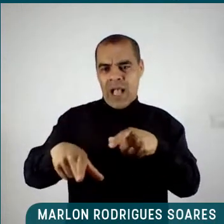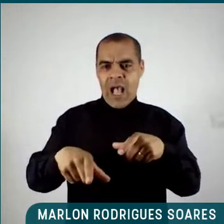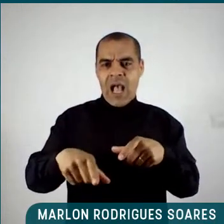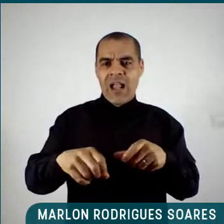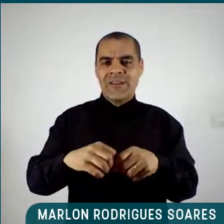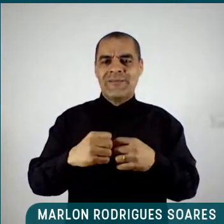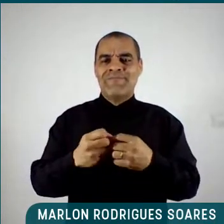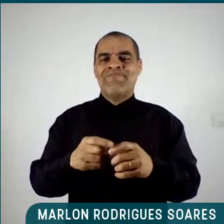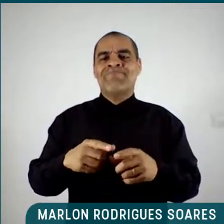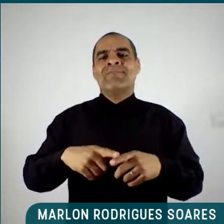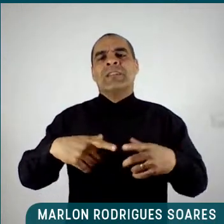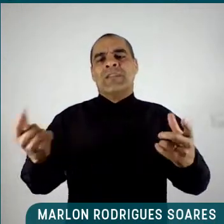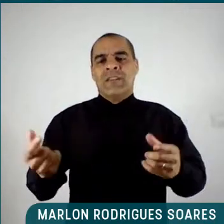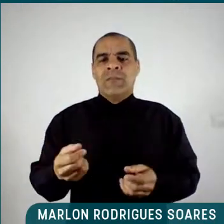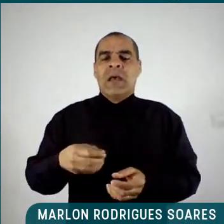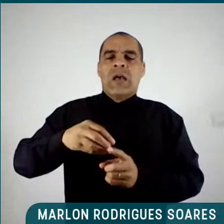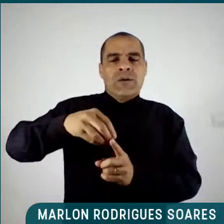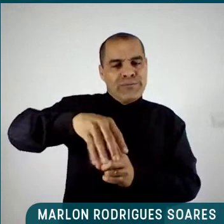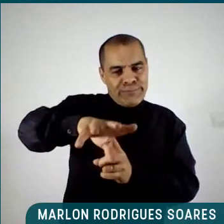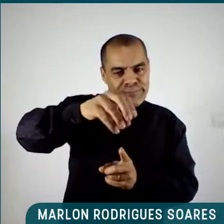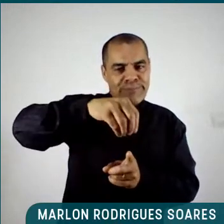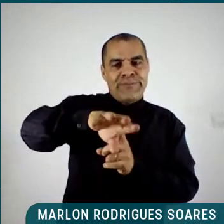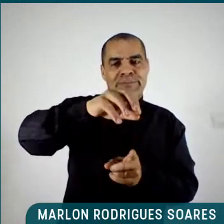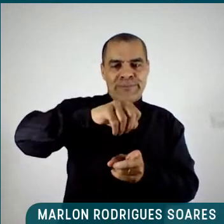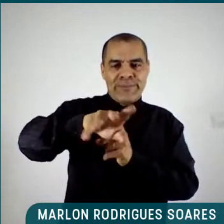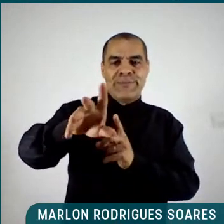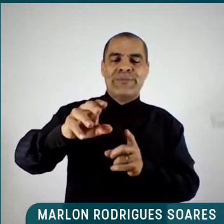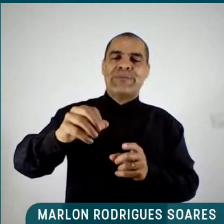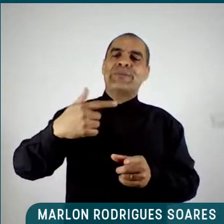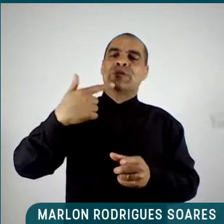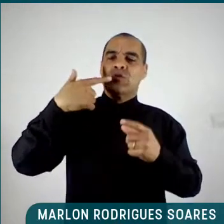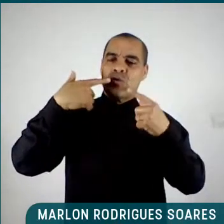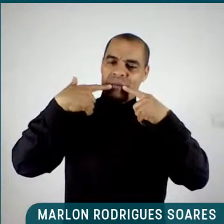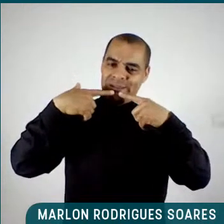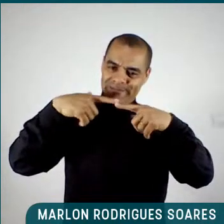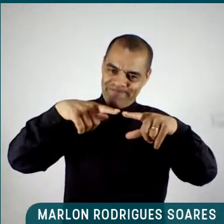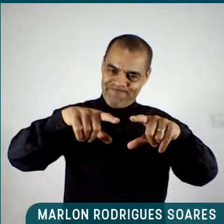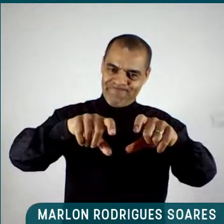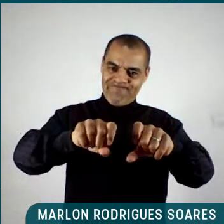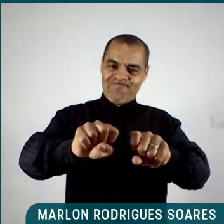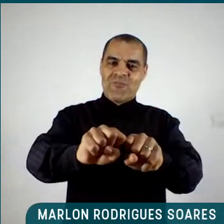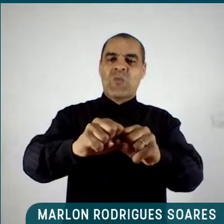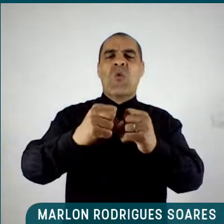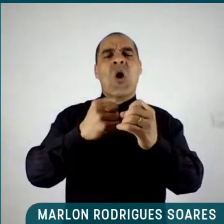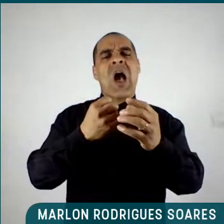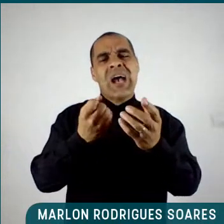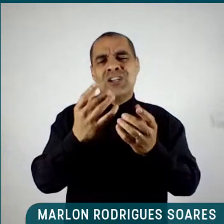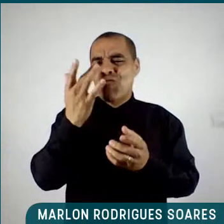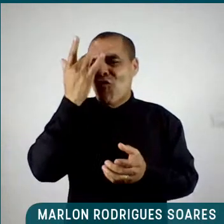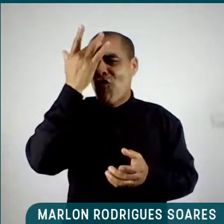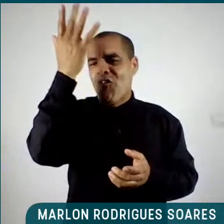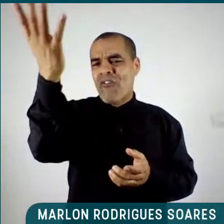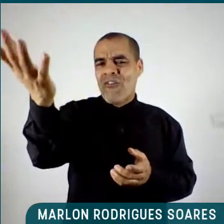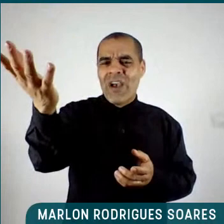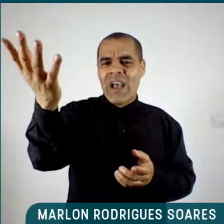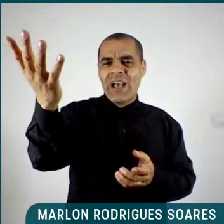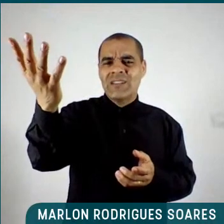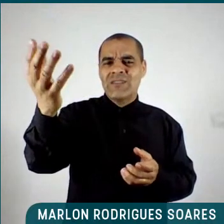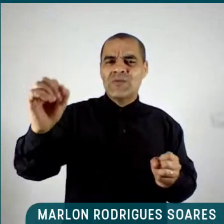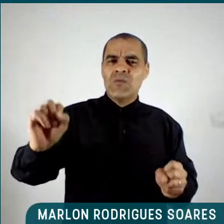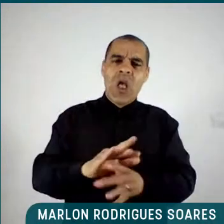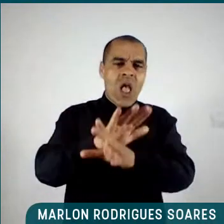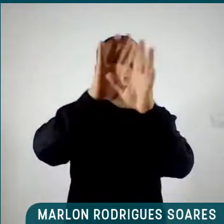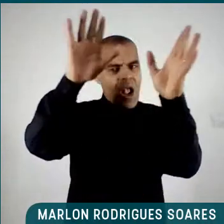doing an excellent work in exposing and communicating these ideas in a language that's